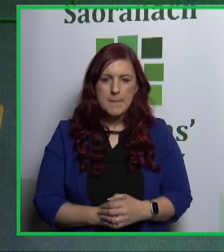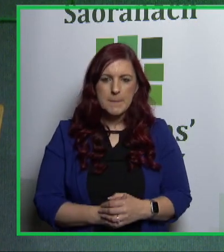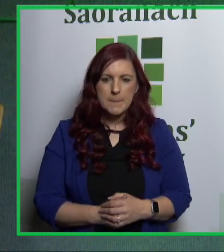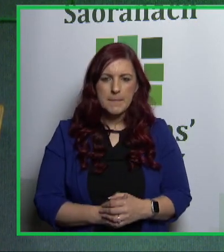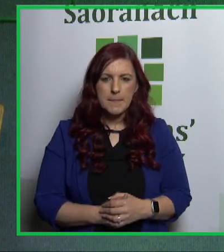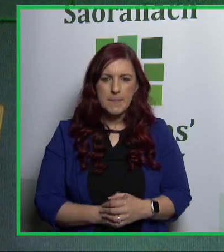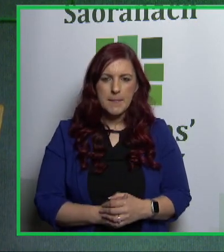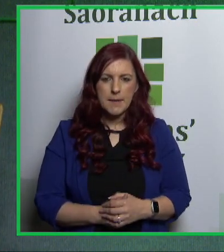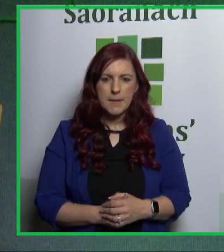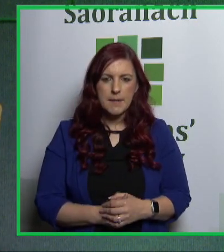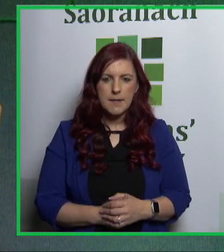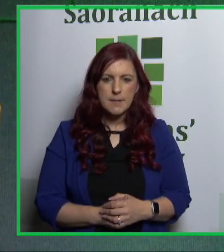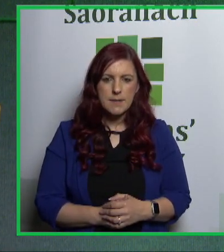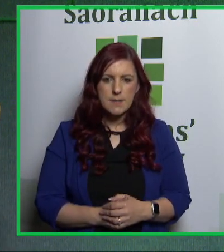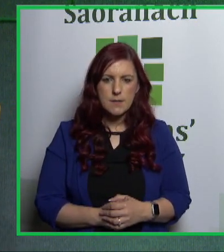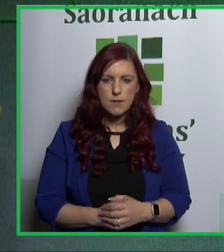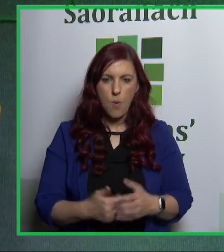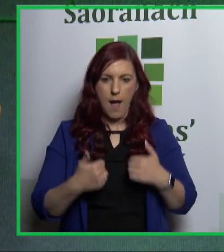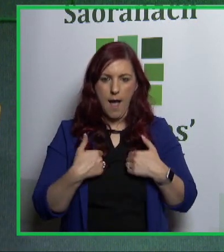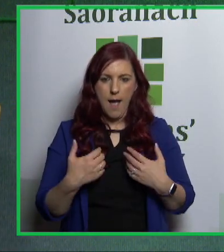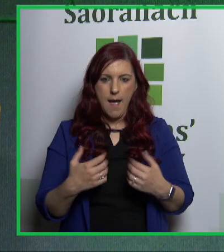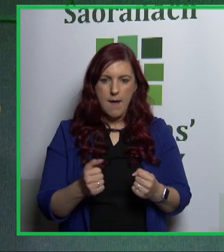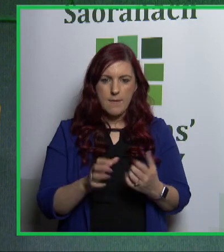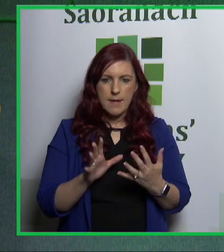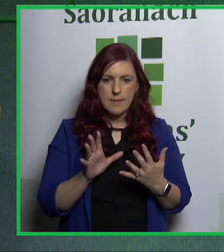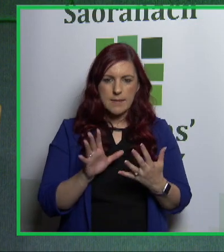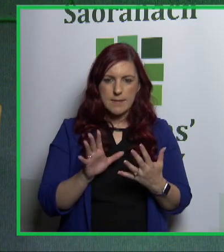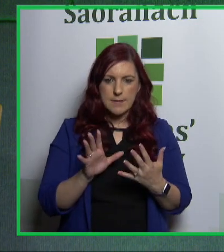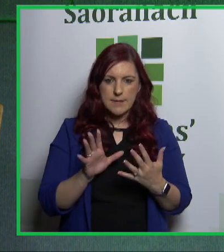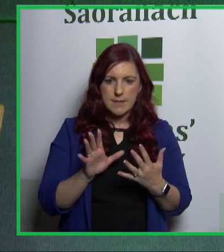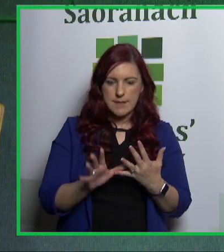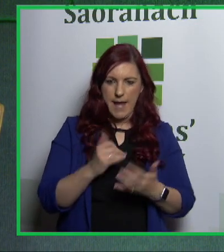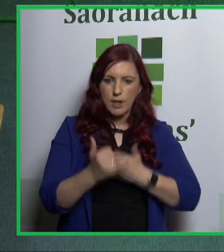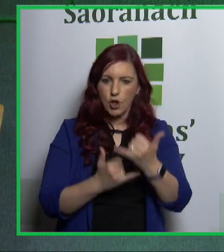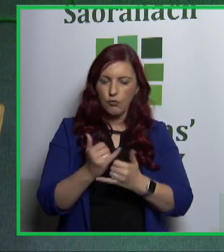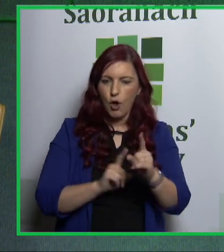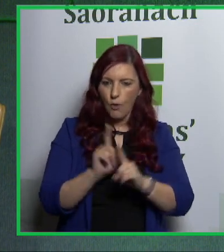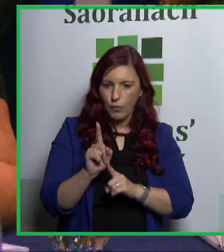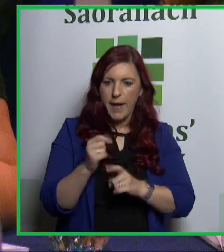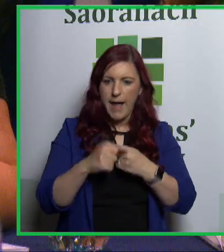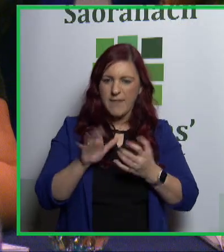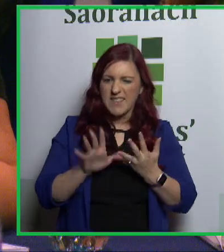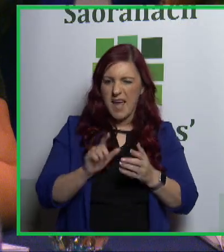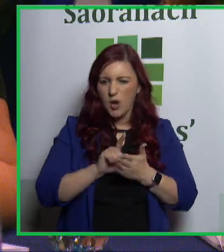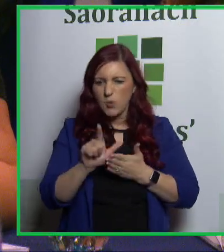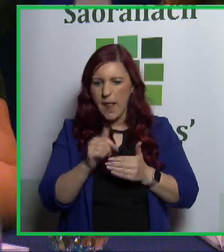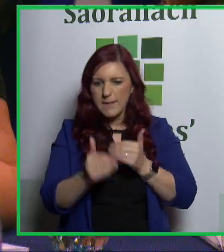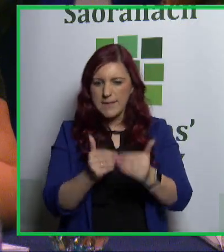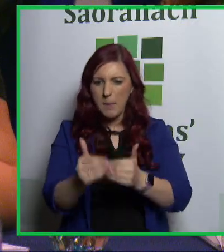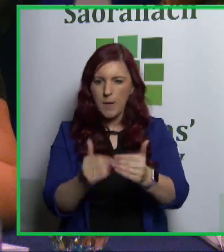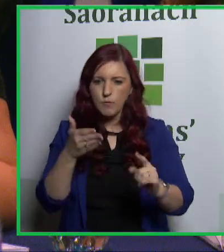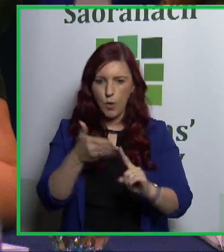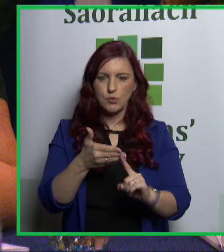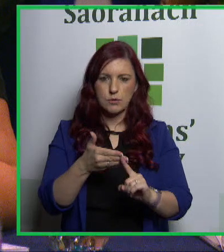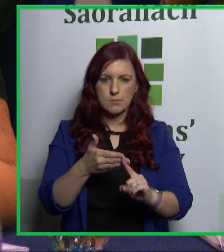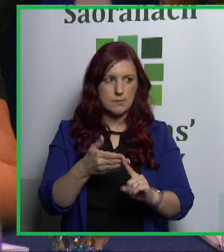I maintain my recovery. I attend 12-step fellowship, you know, and that's like people in active addiction and people